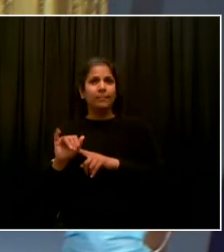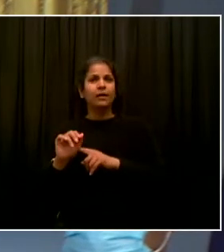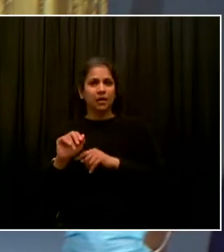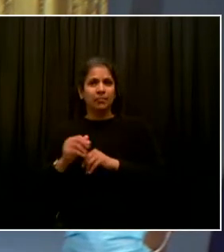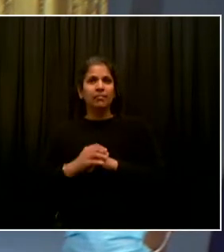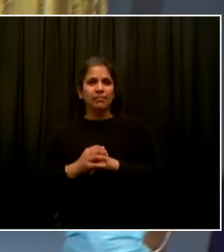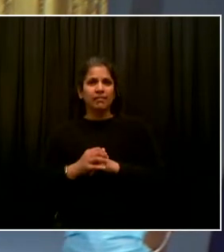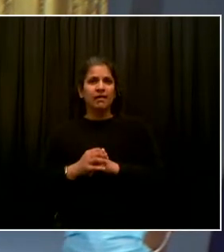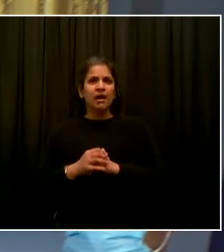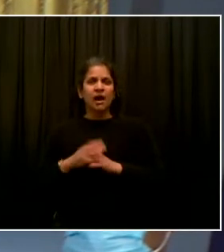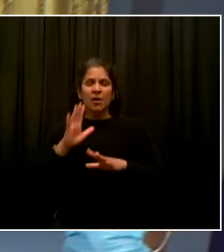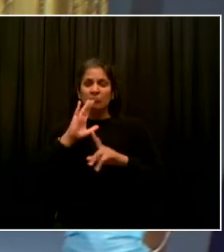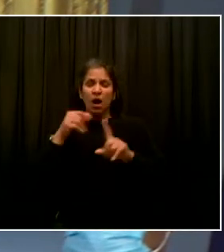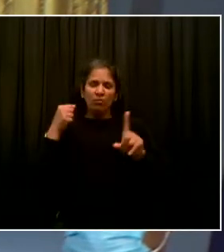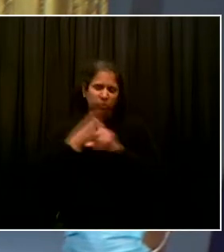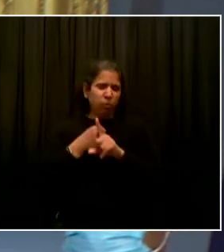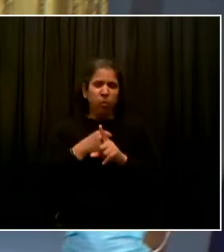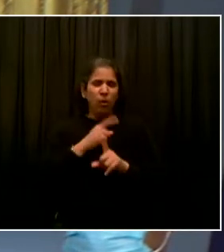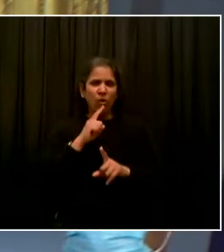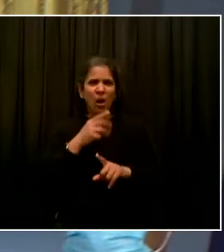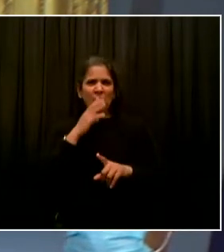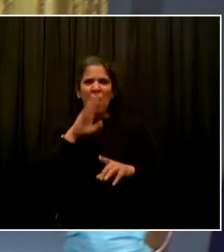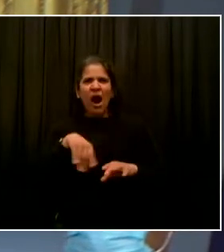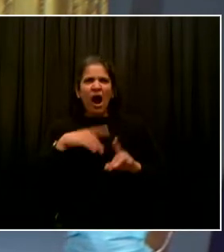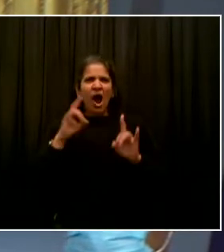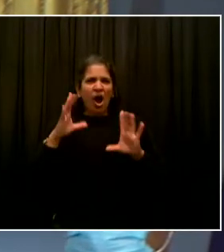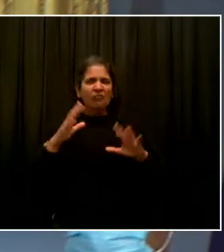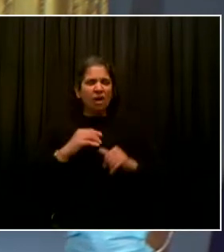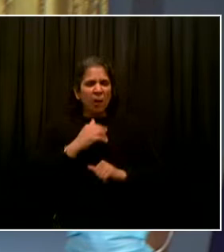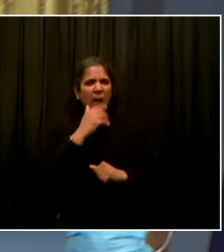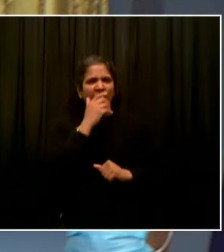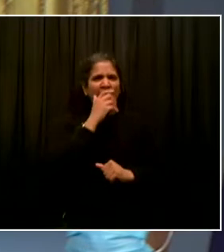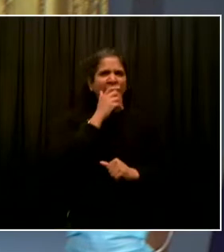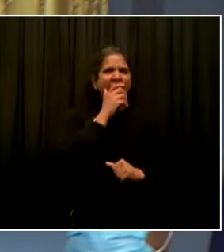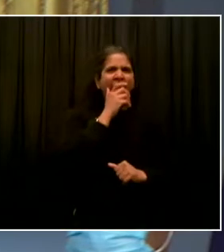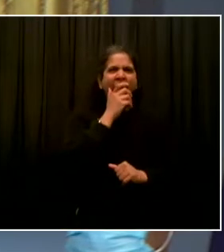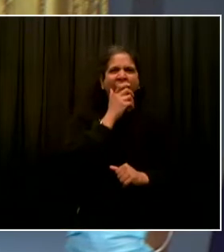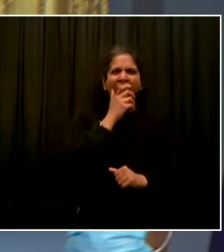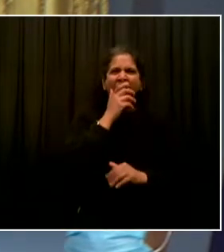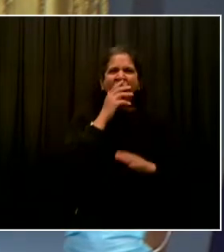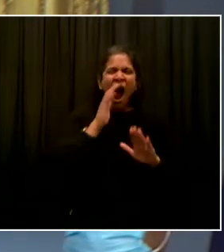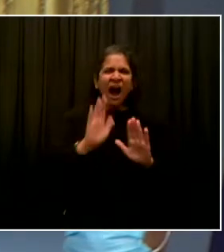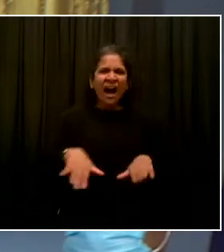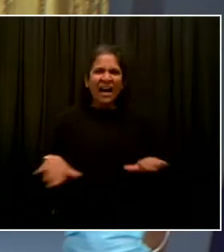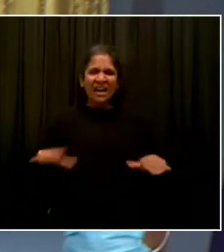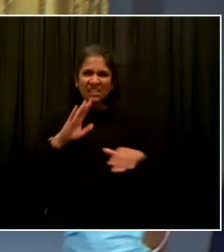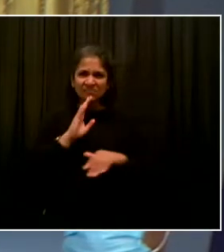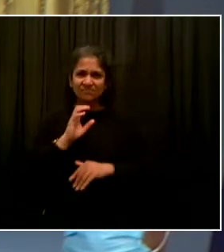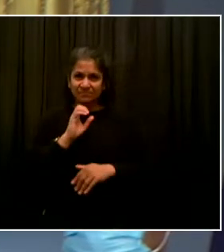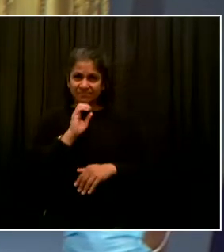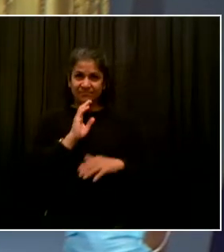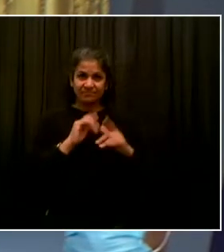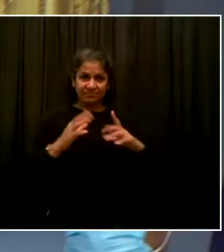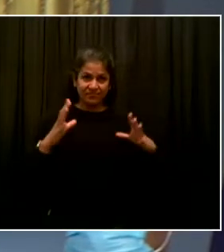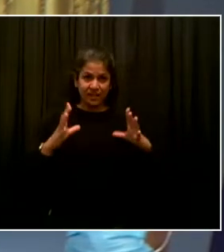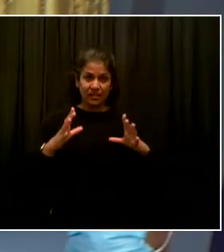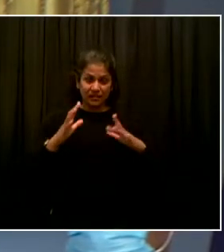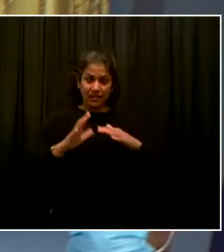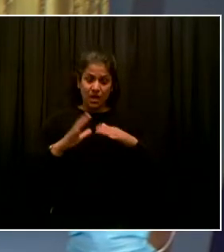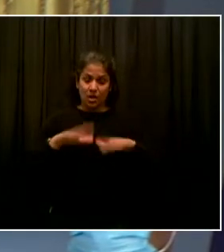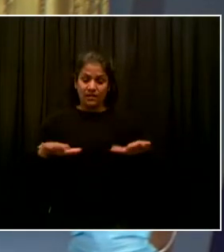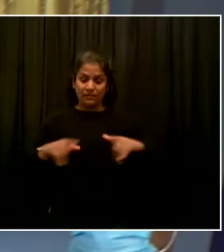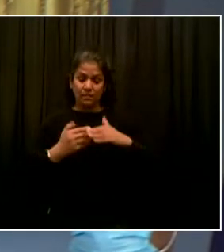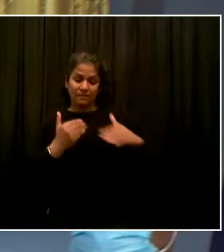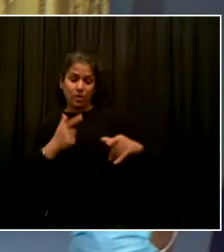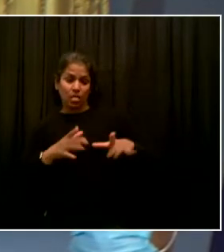that kids are predisposed to when they get COVID, and we should have an